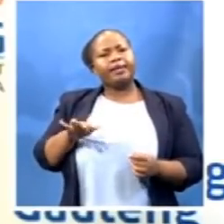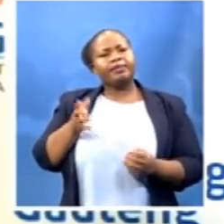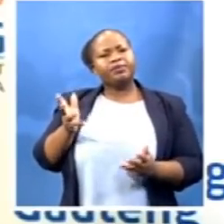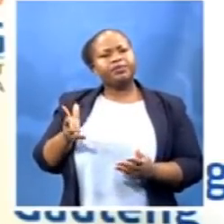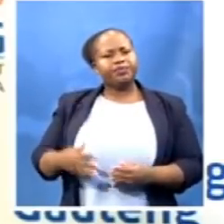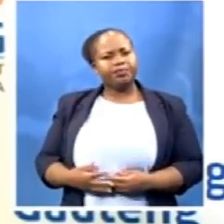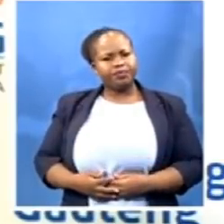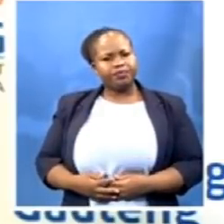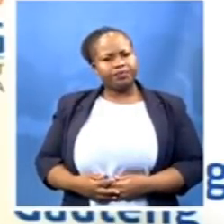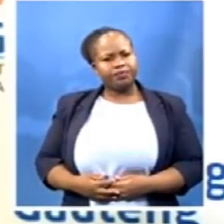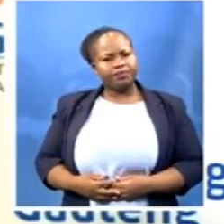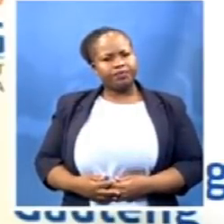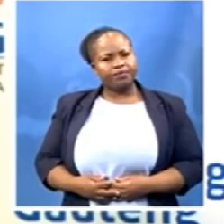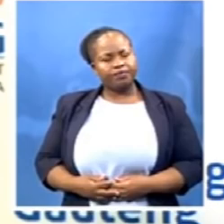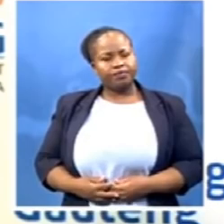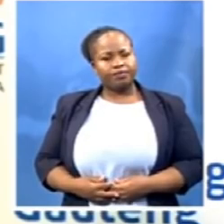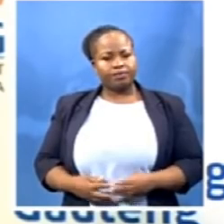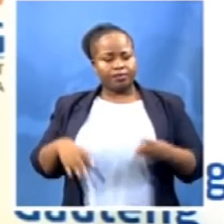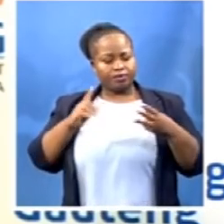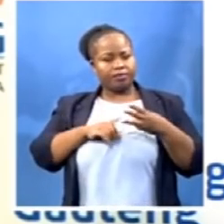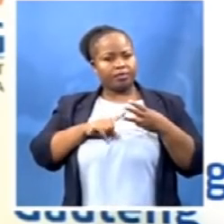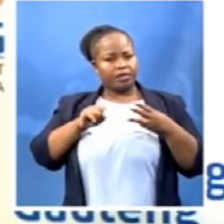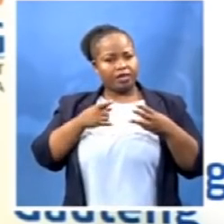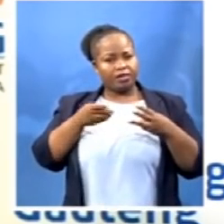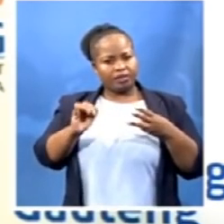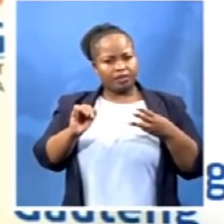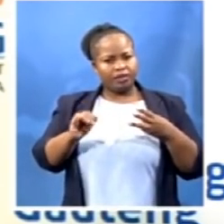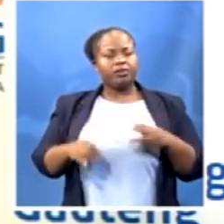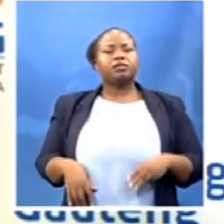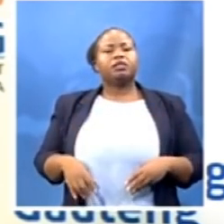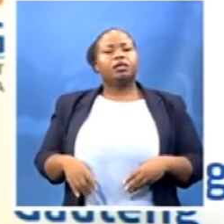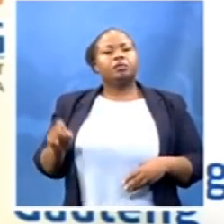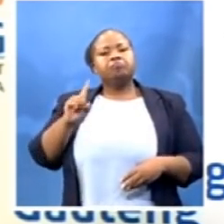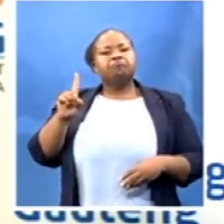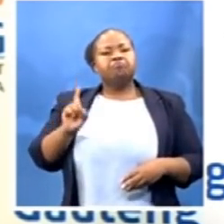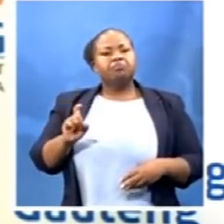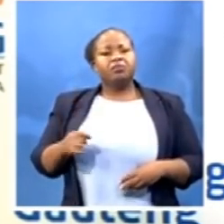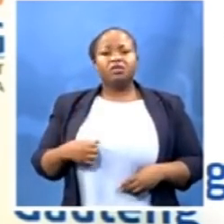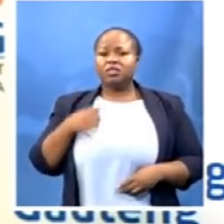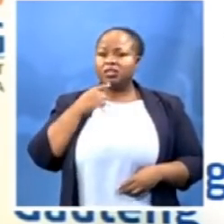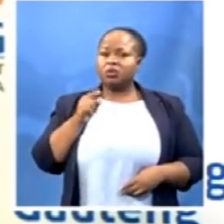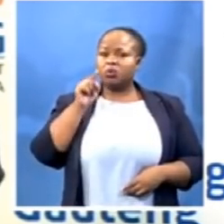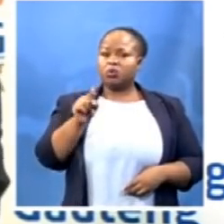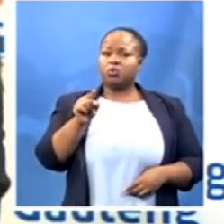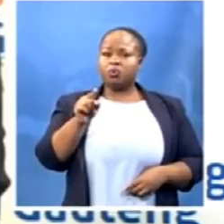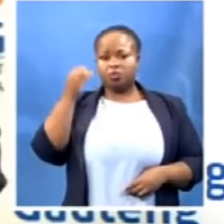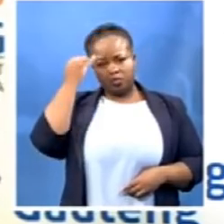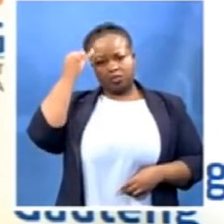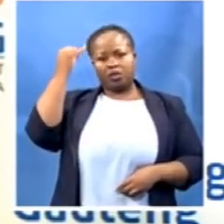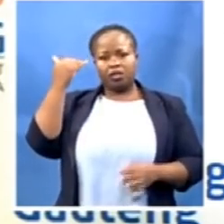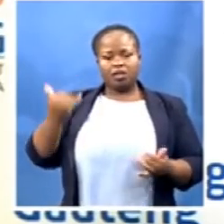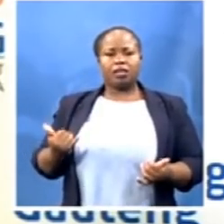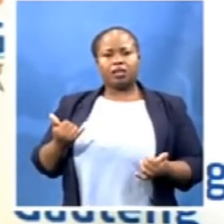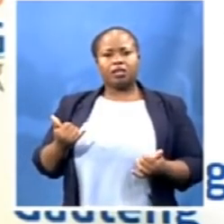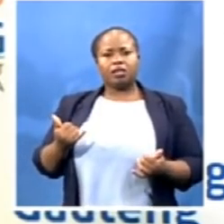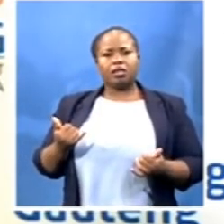Kosnati Shazi, Power FM News. Mr. Maile, it says here you guys have come up with proactive steps to deal with this